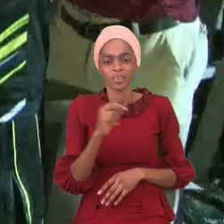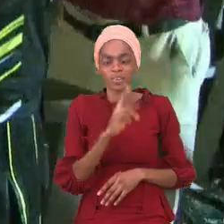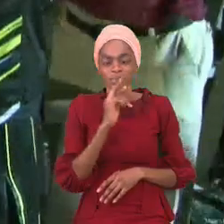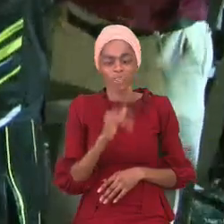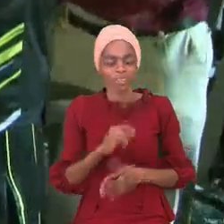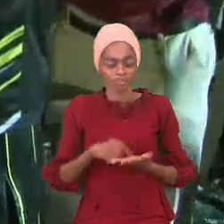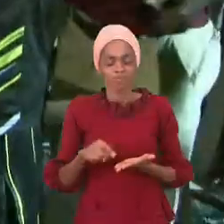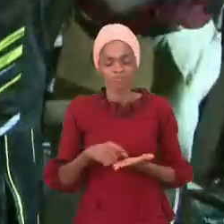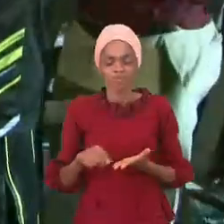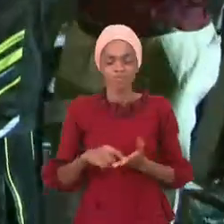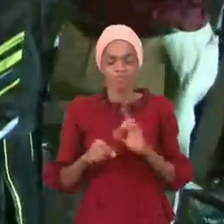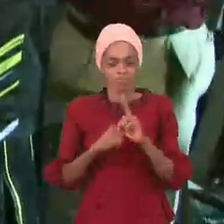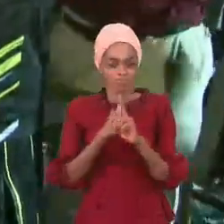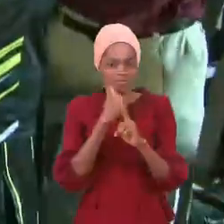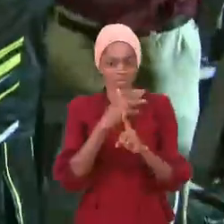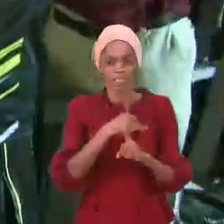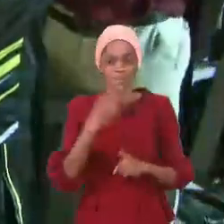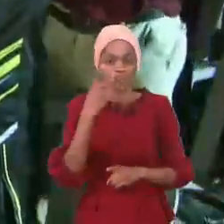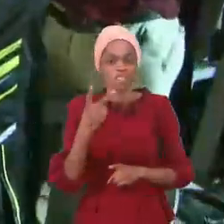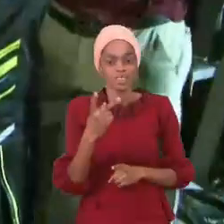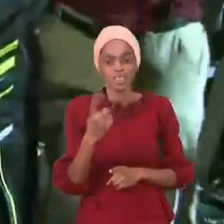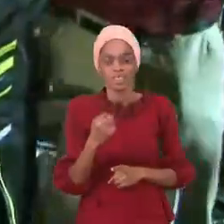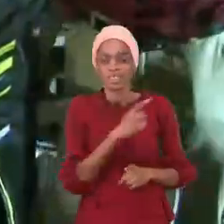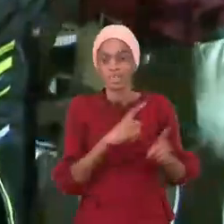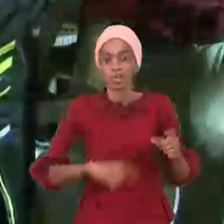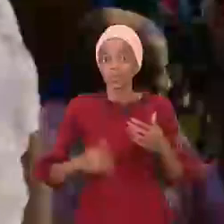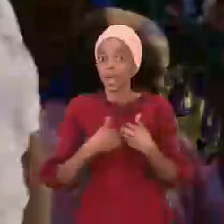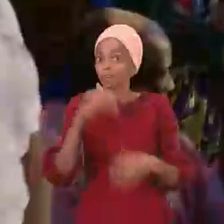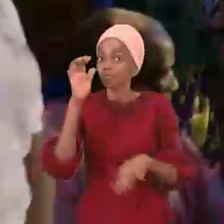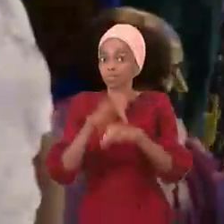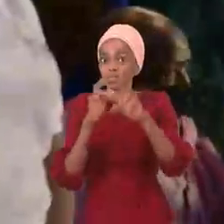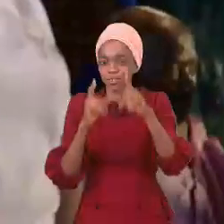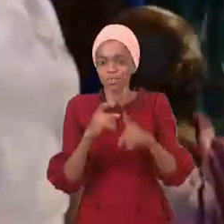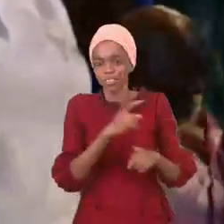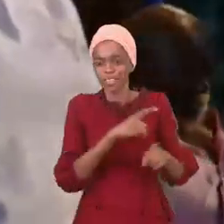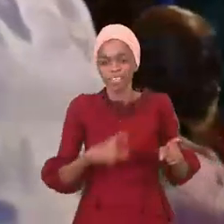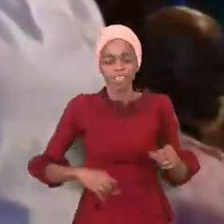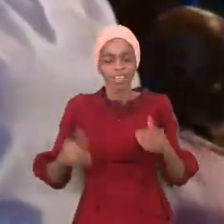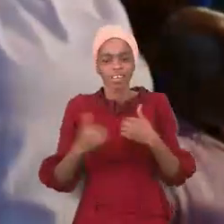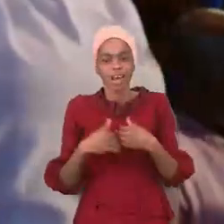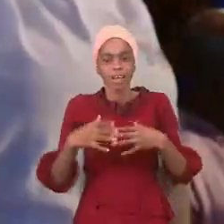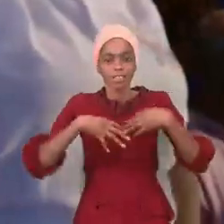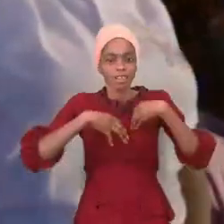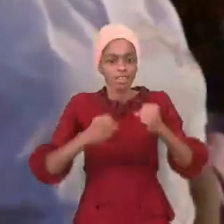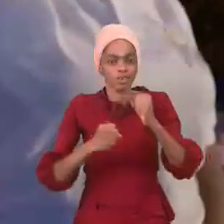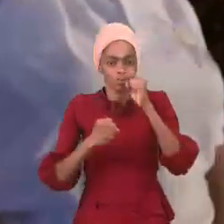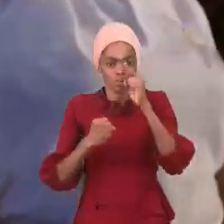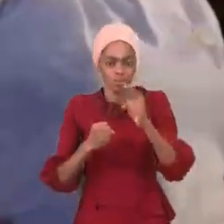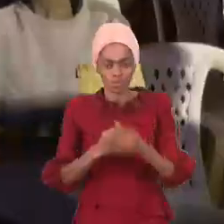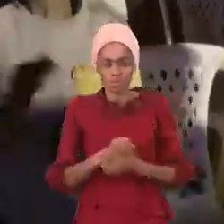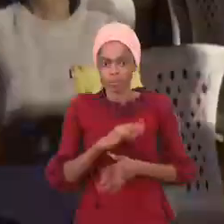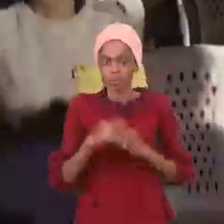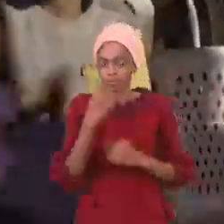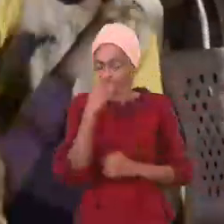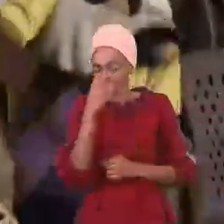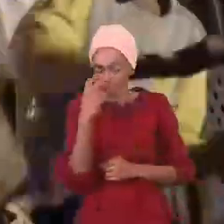now and you'll see the Lord has touched you. The Lord has healed you. Those blind